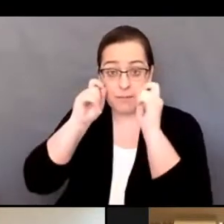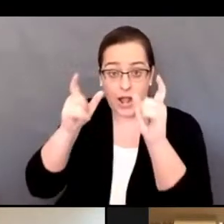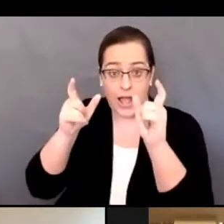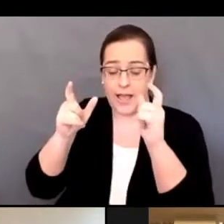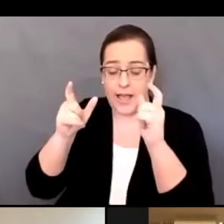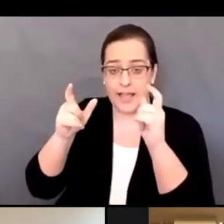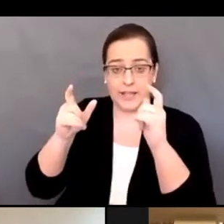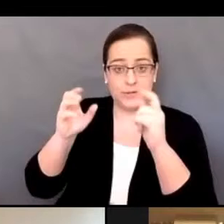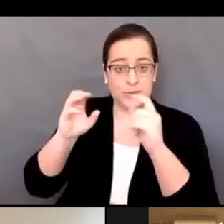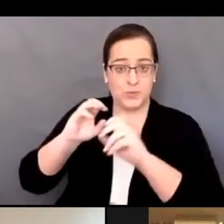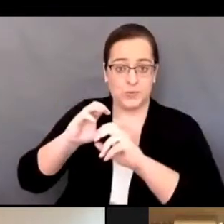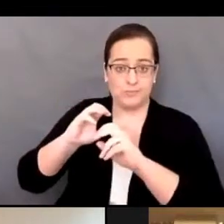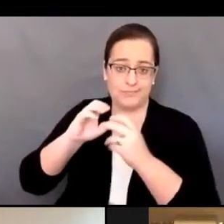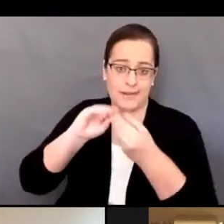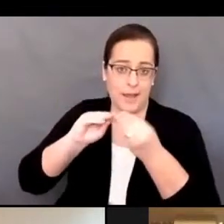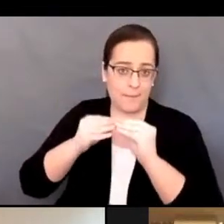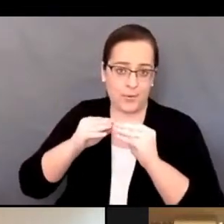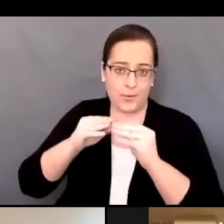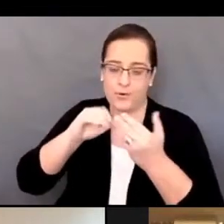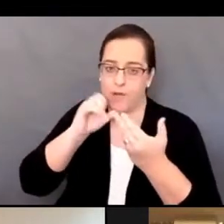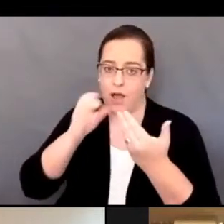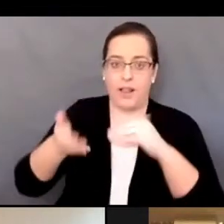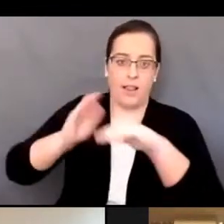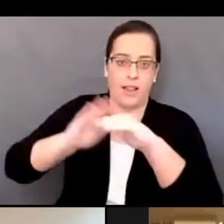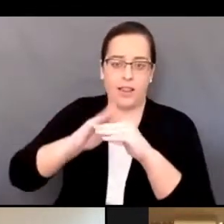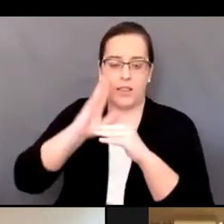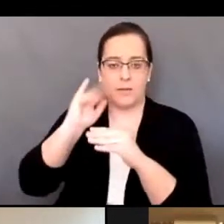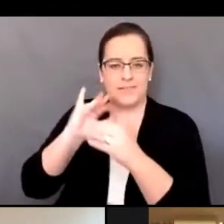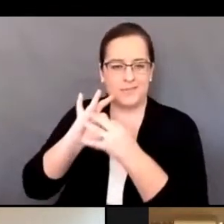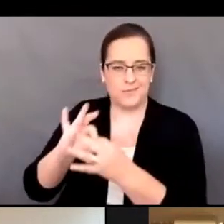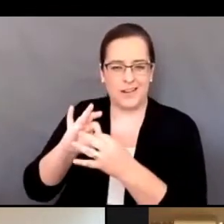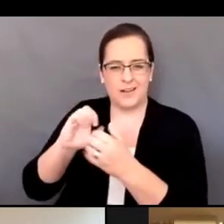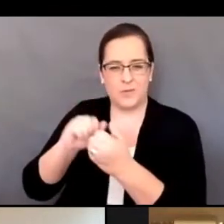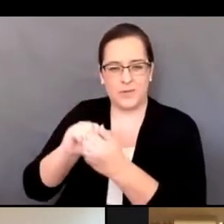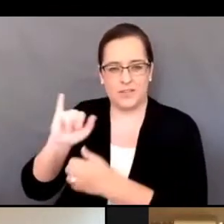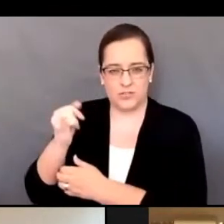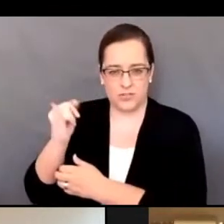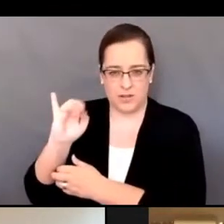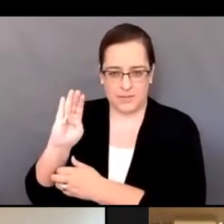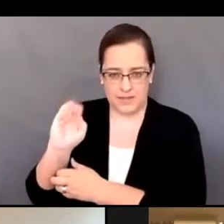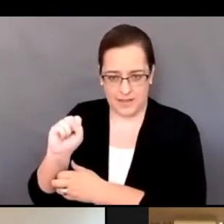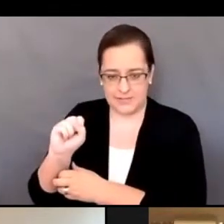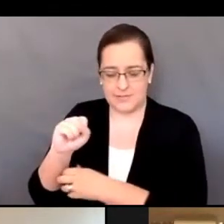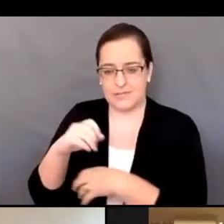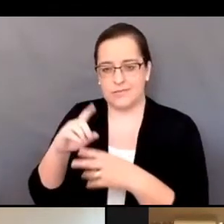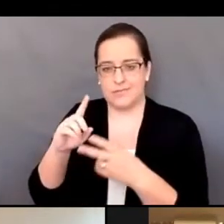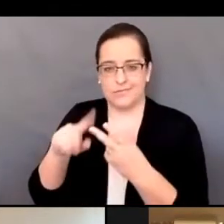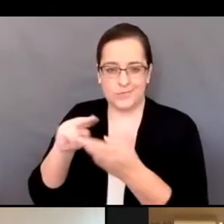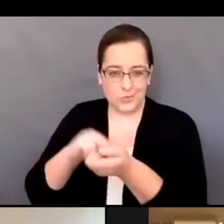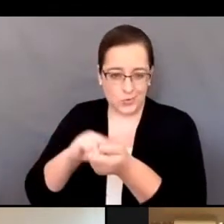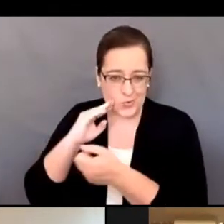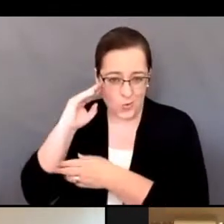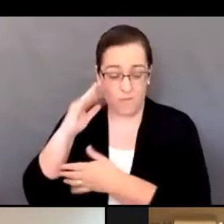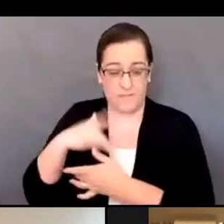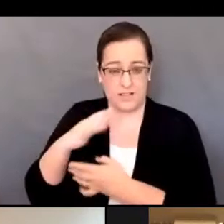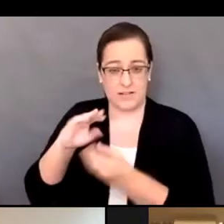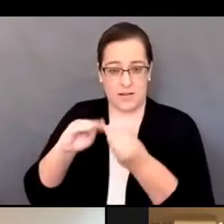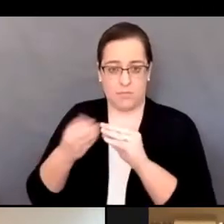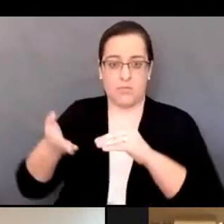if there wasn't a spike regarding the JBS plan and potentially this the nursing homes. I mean, do you have